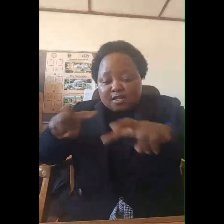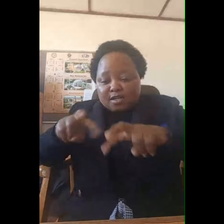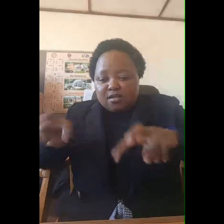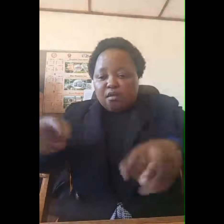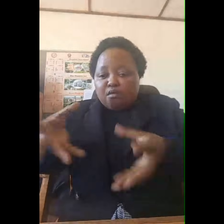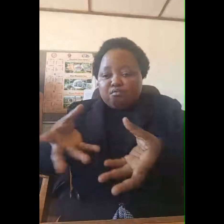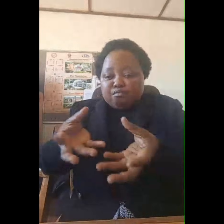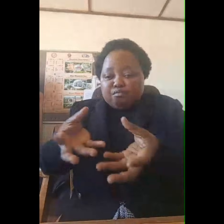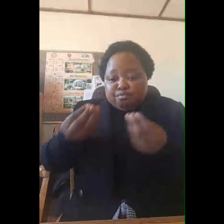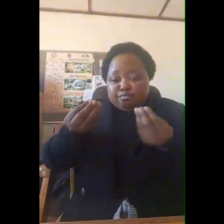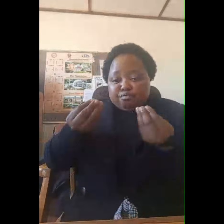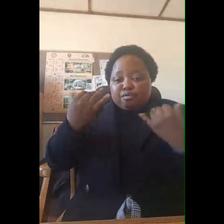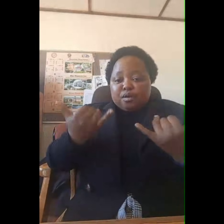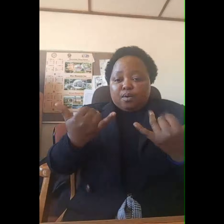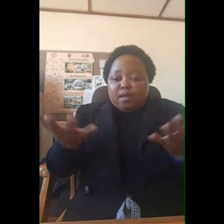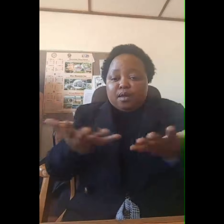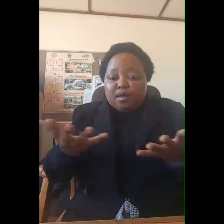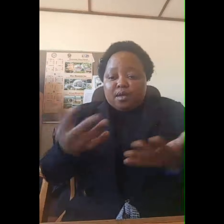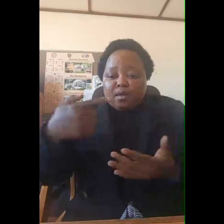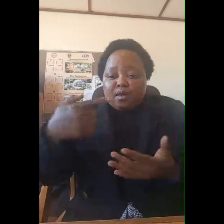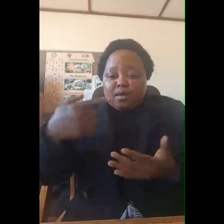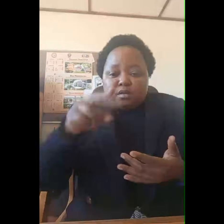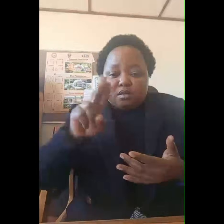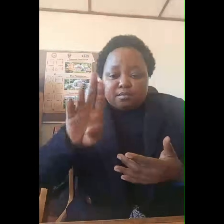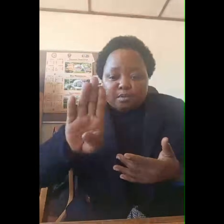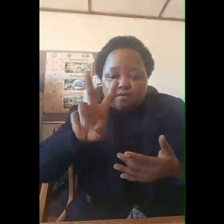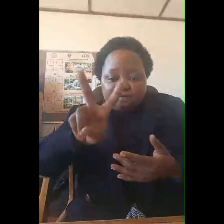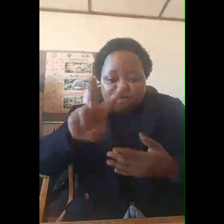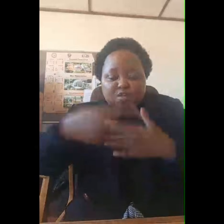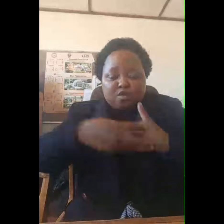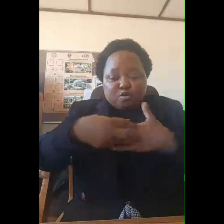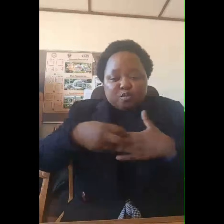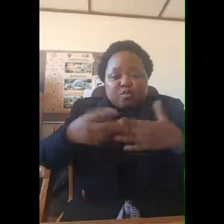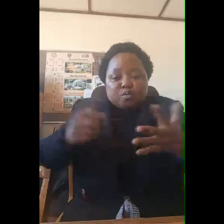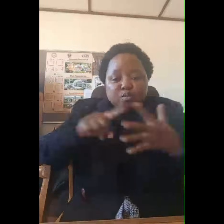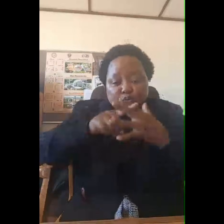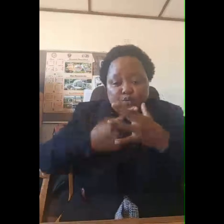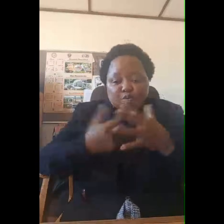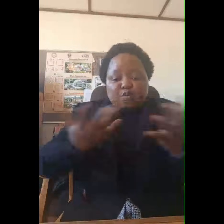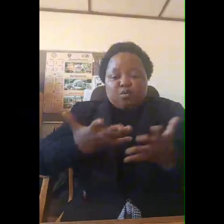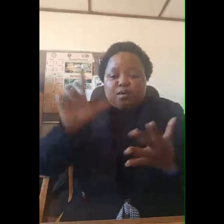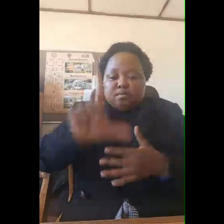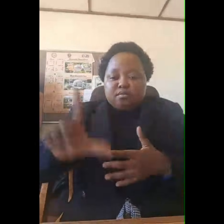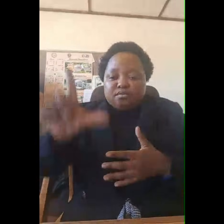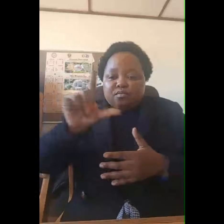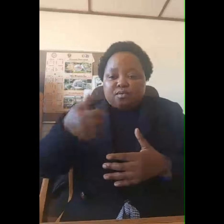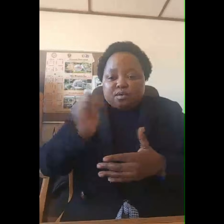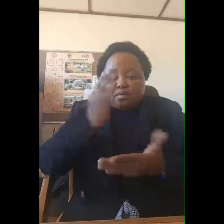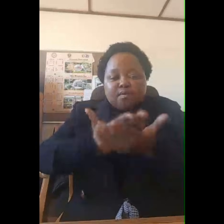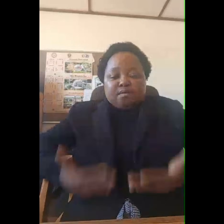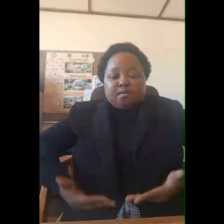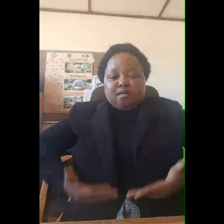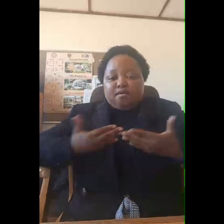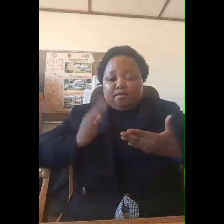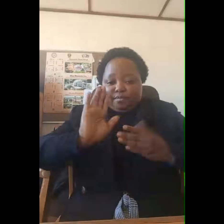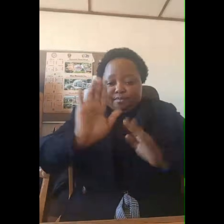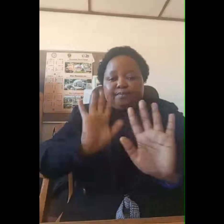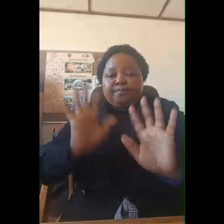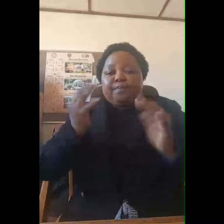GBV coordination and response in Lesotho, giving us a zone on health as well. So please,